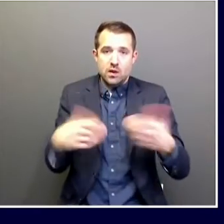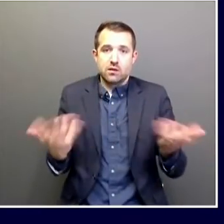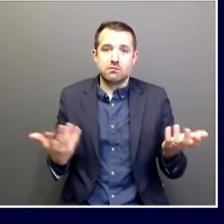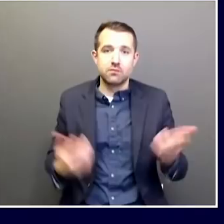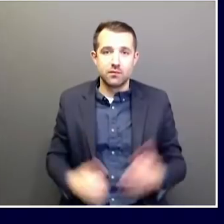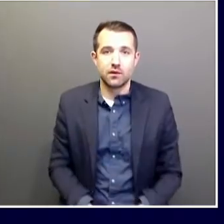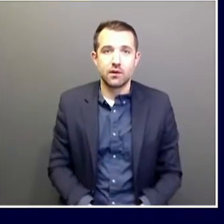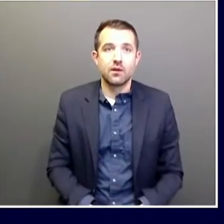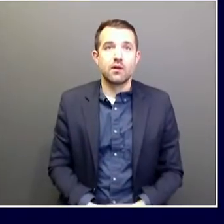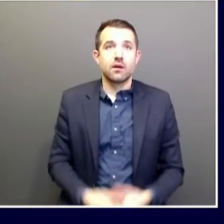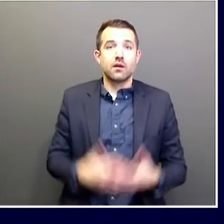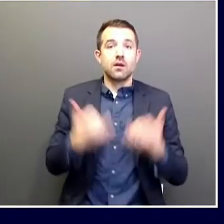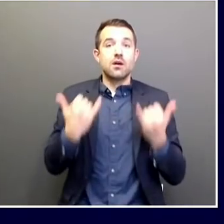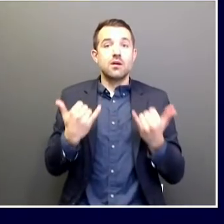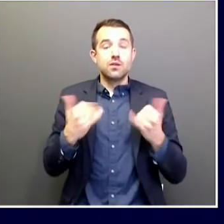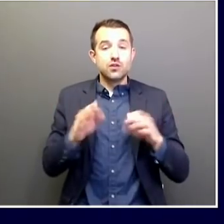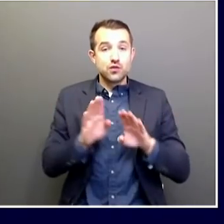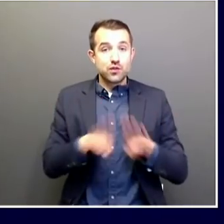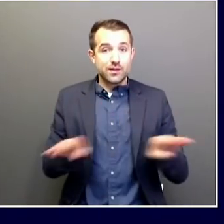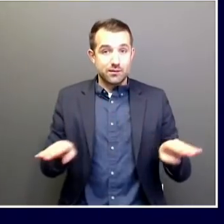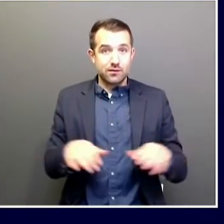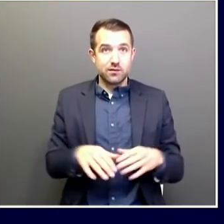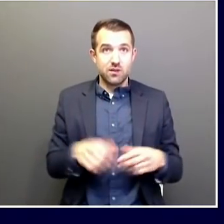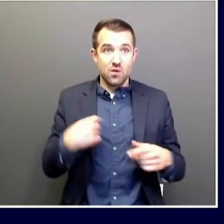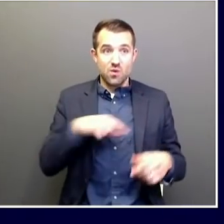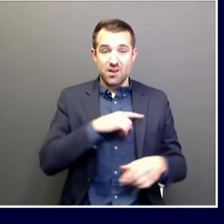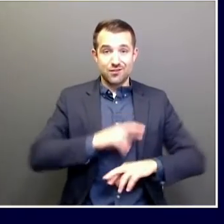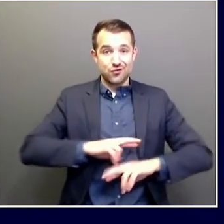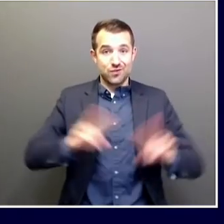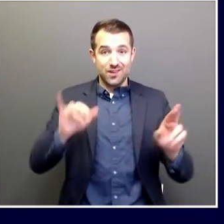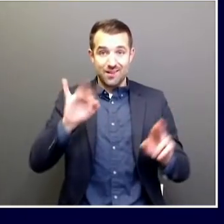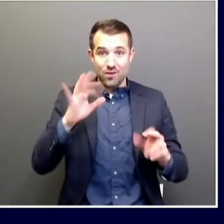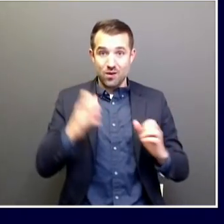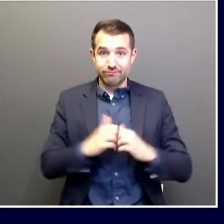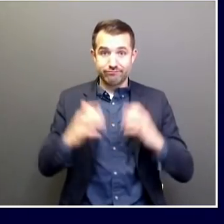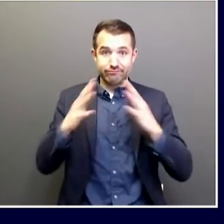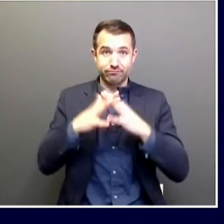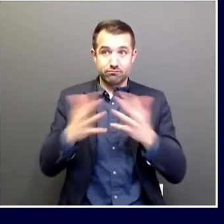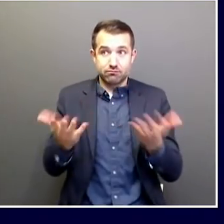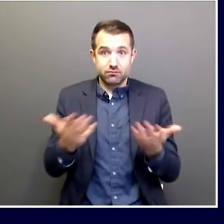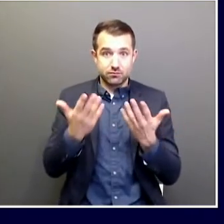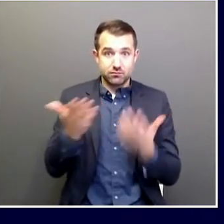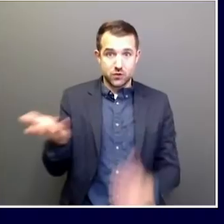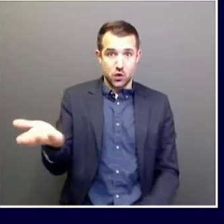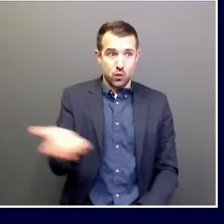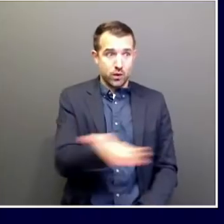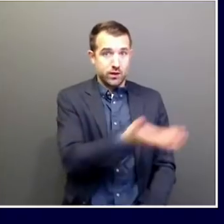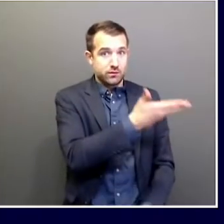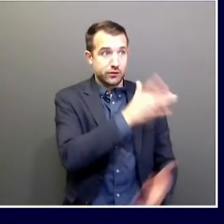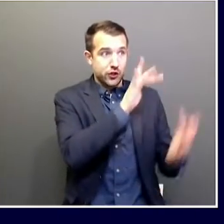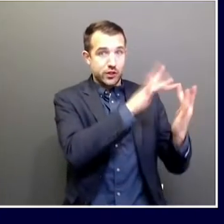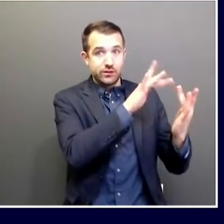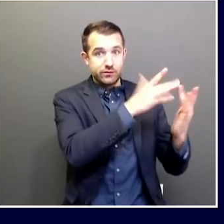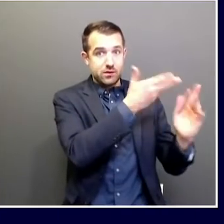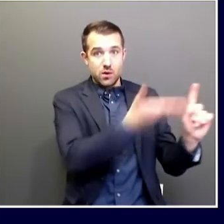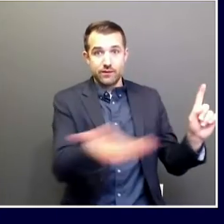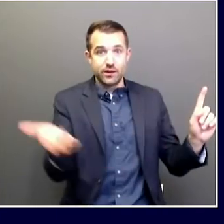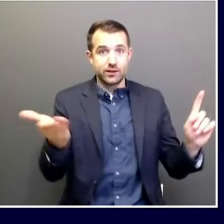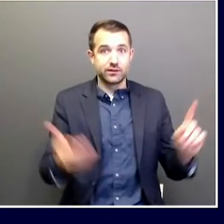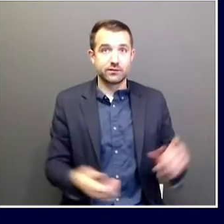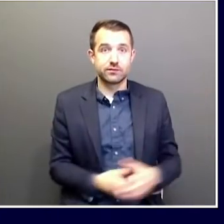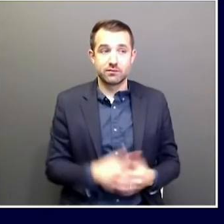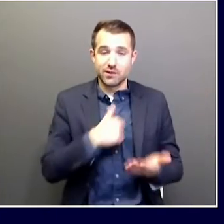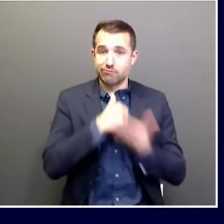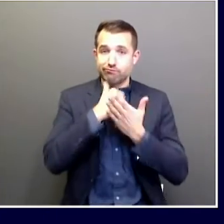more, we're ready to do those. And I will just add that we have this week alone over 90 pop-up vaccine clinics